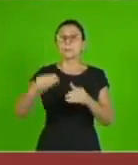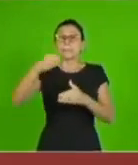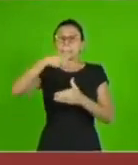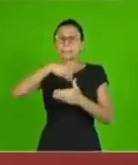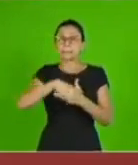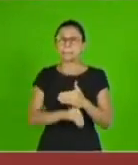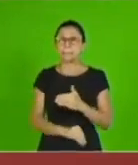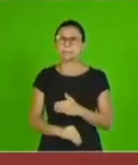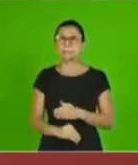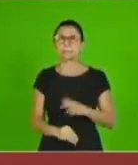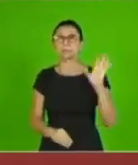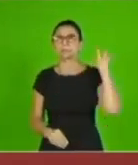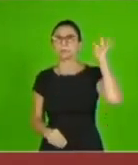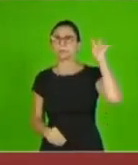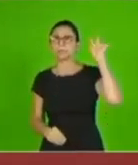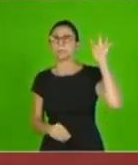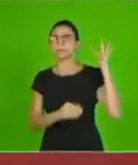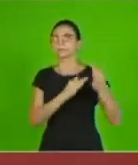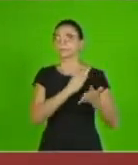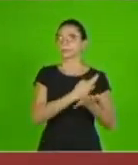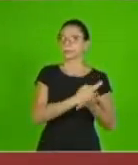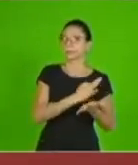There was no need for these temples.